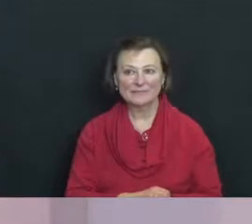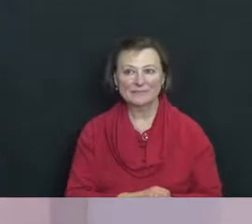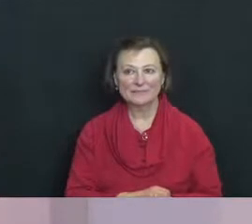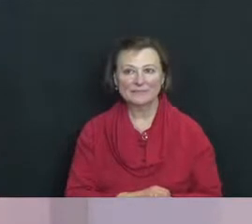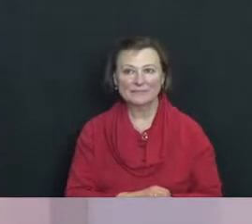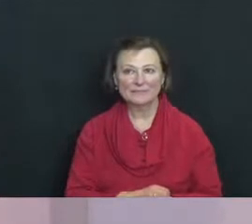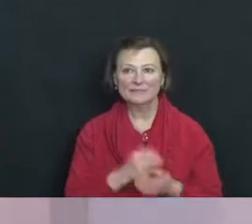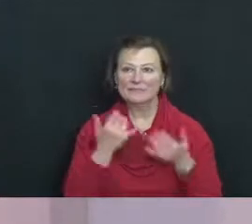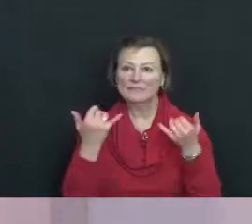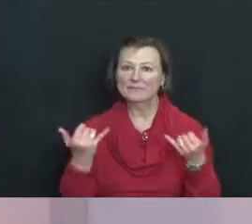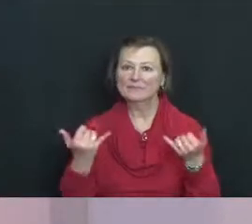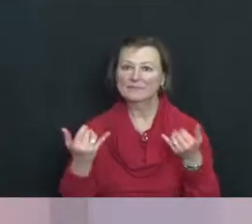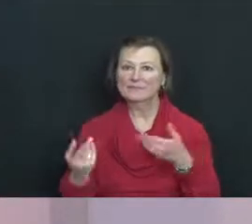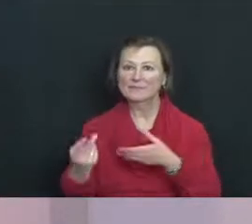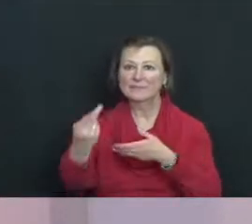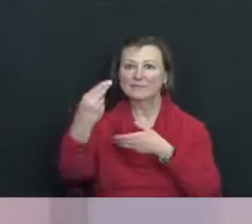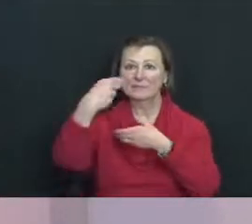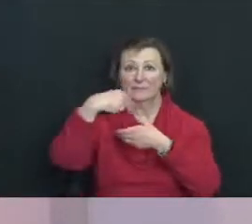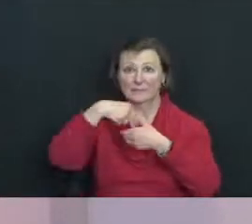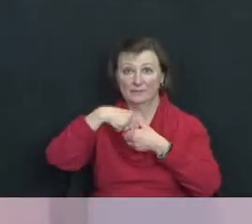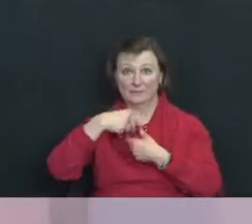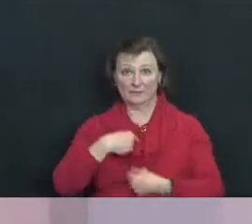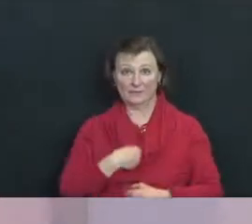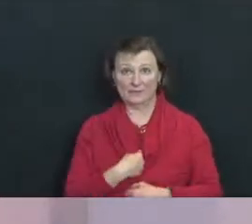Will you join me now